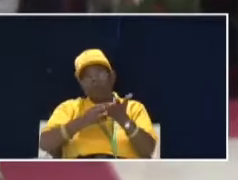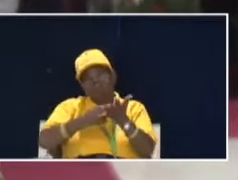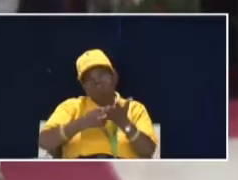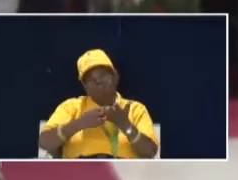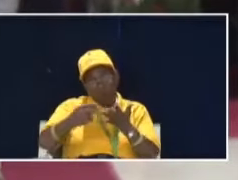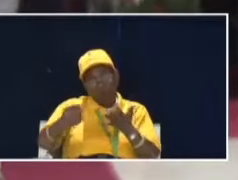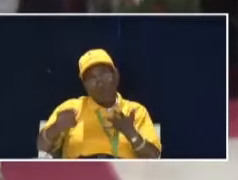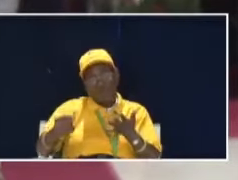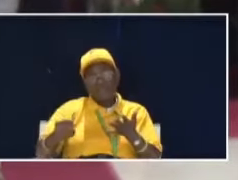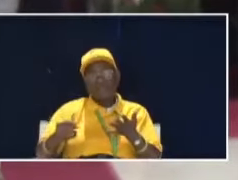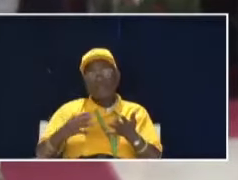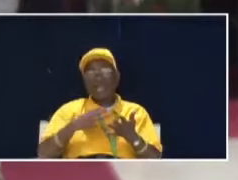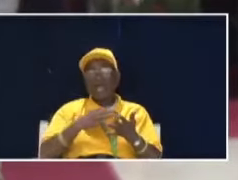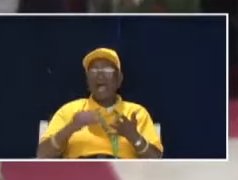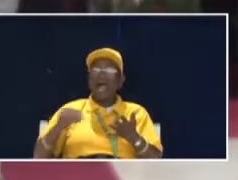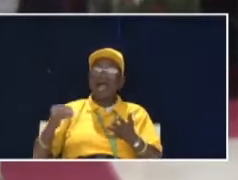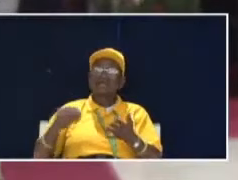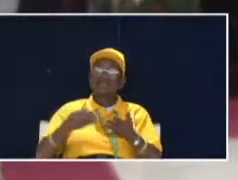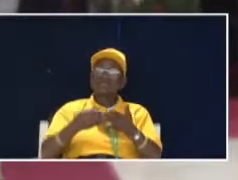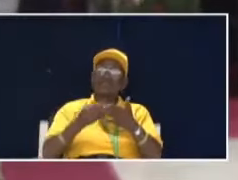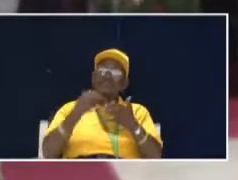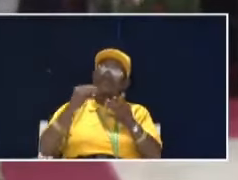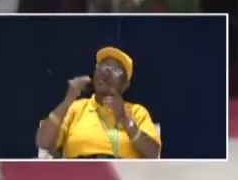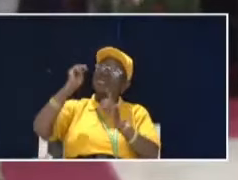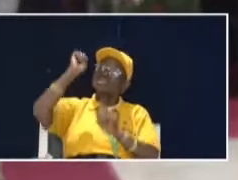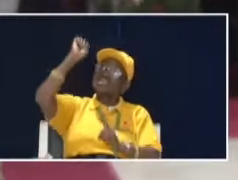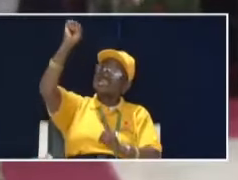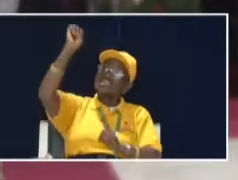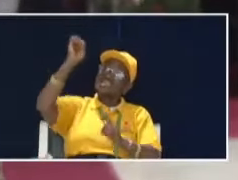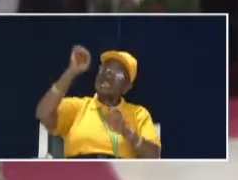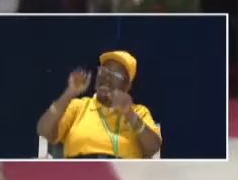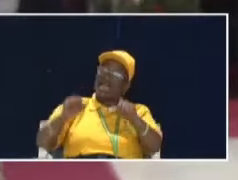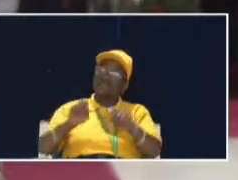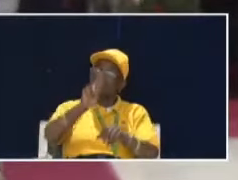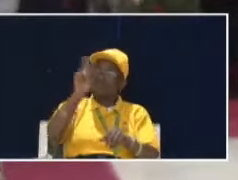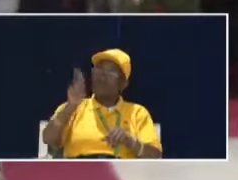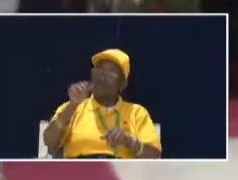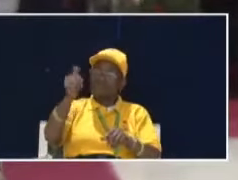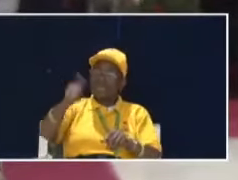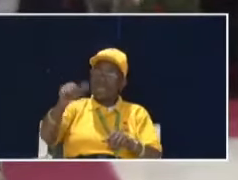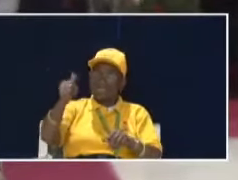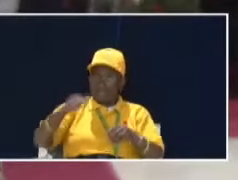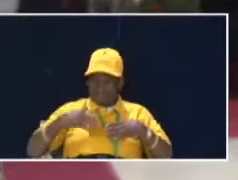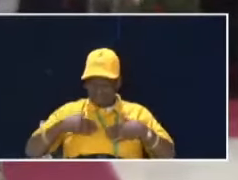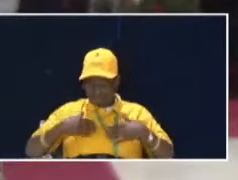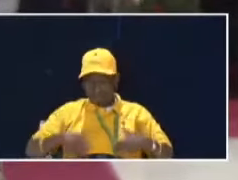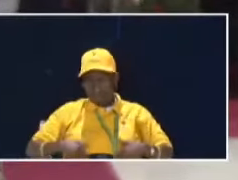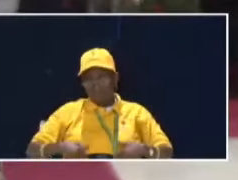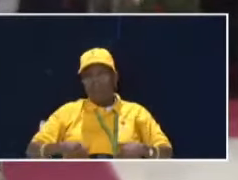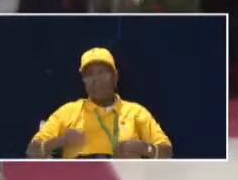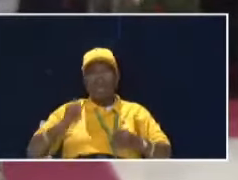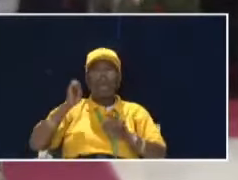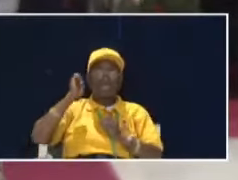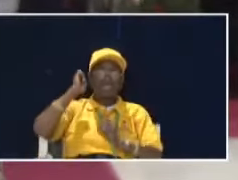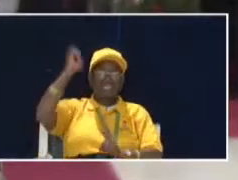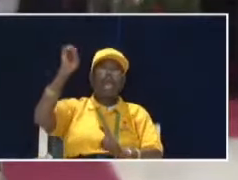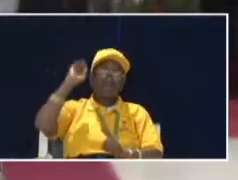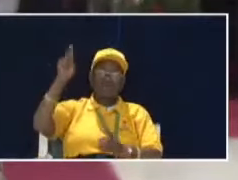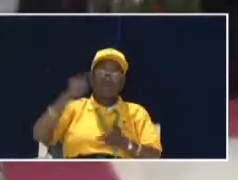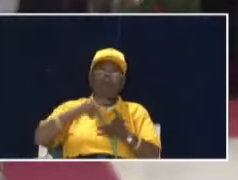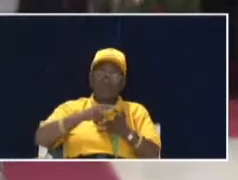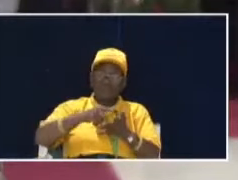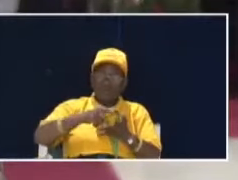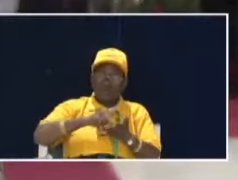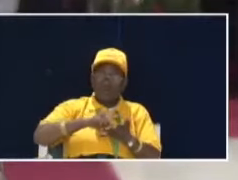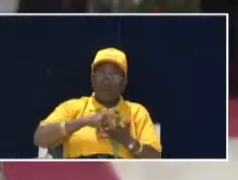And before He can use anybody, He will purify the fellow.